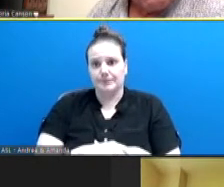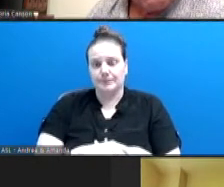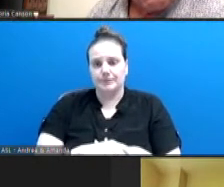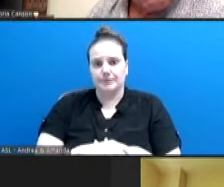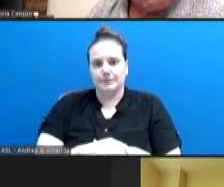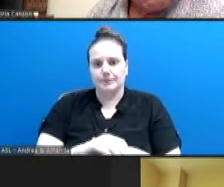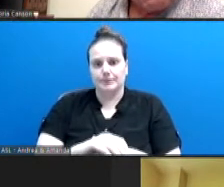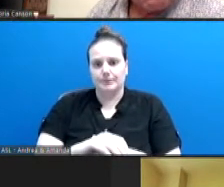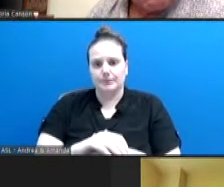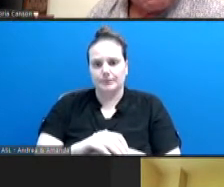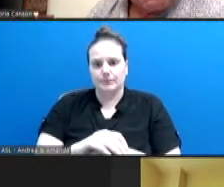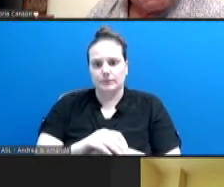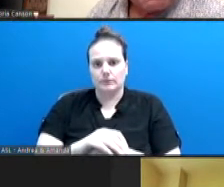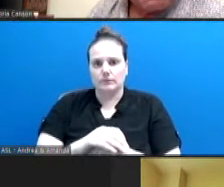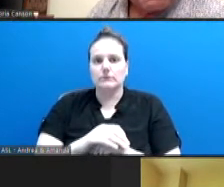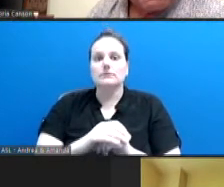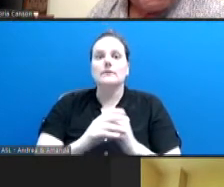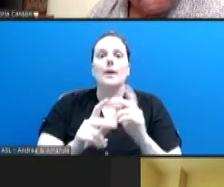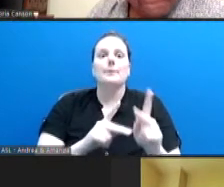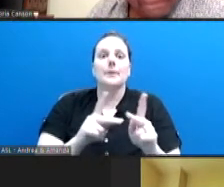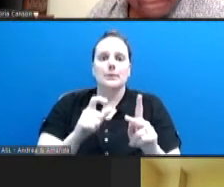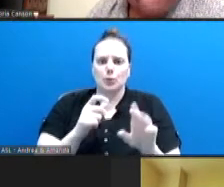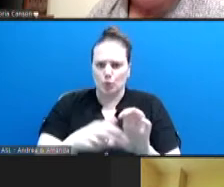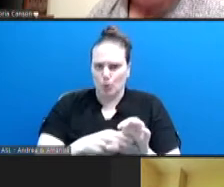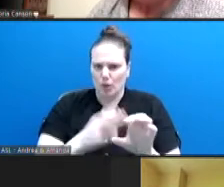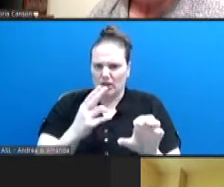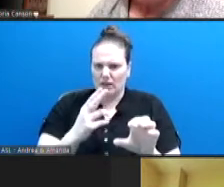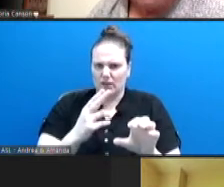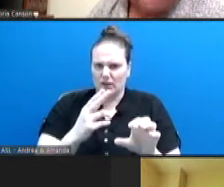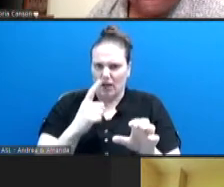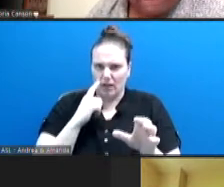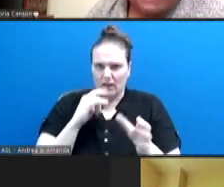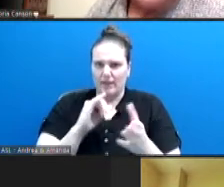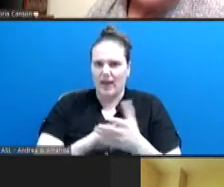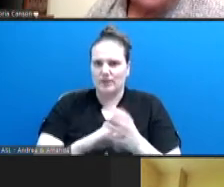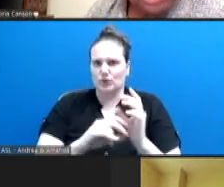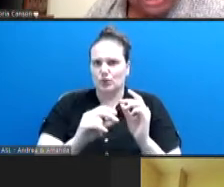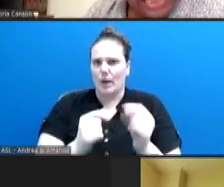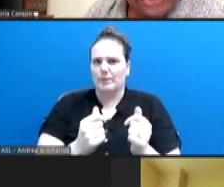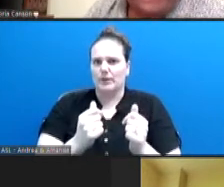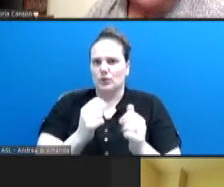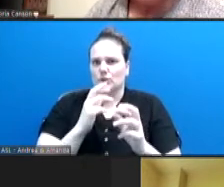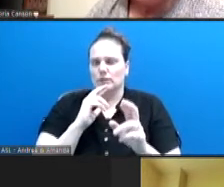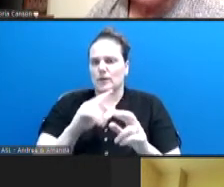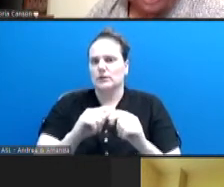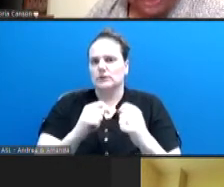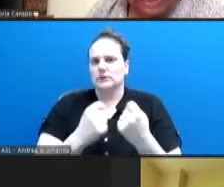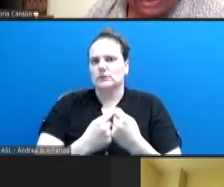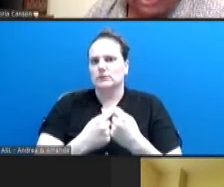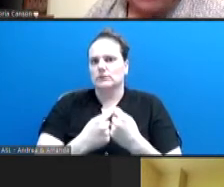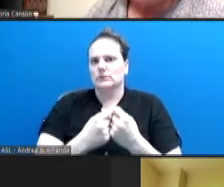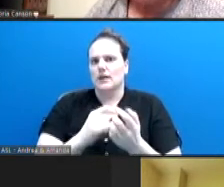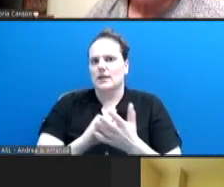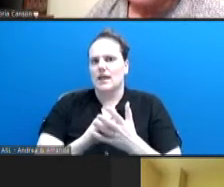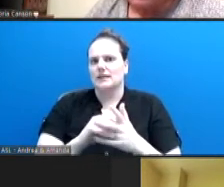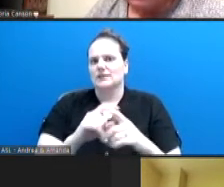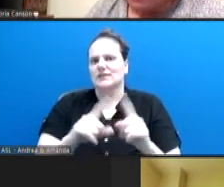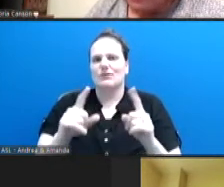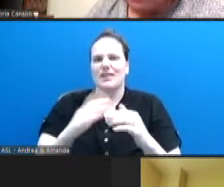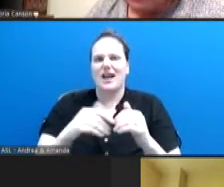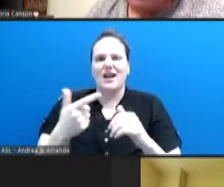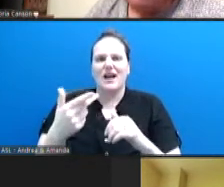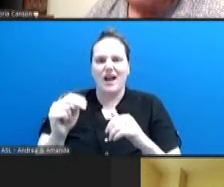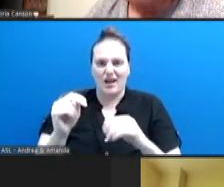No, the people who quit, I think that's the rapid response team. That's different than the gun violence reduction